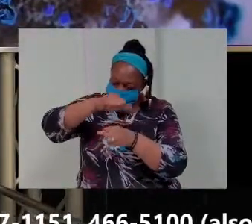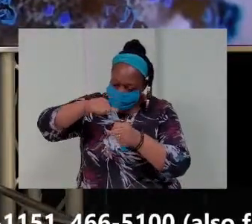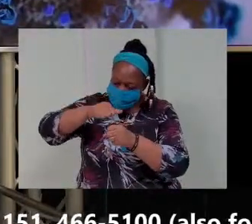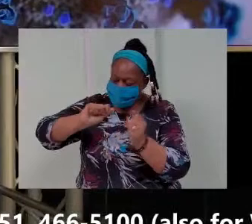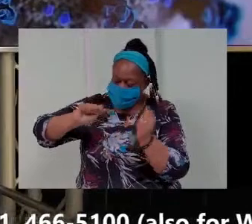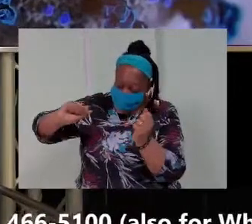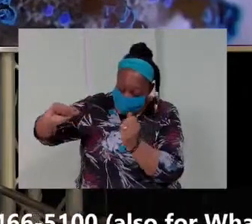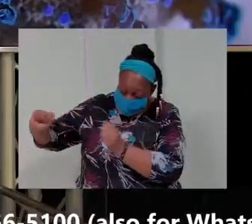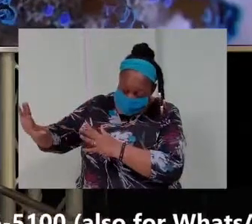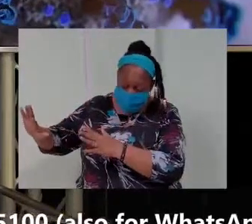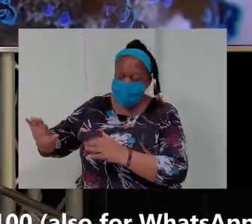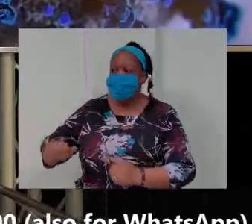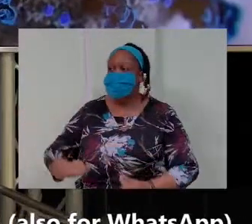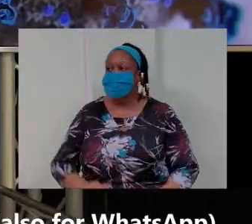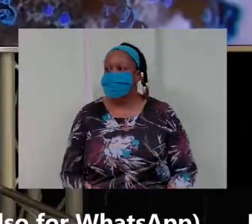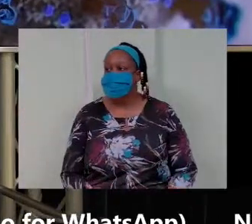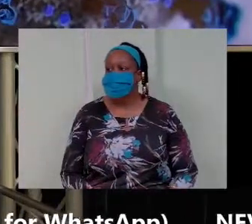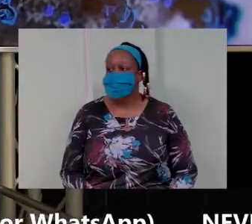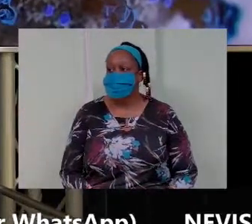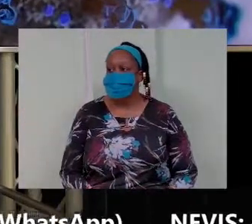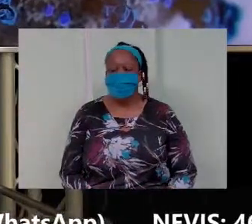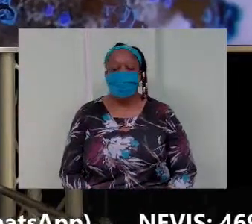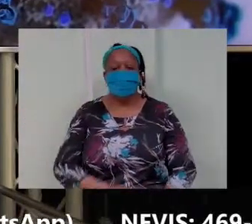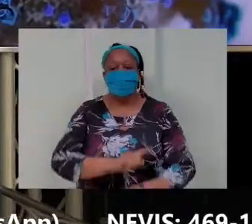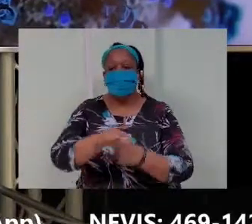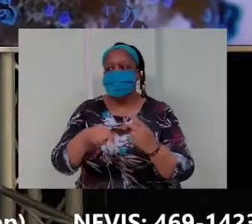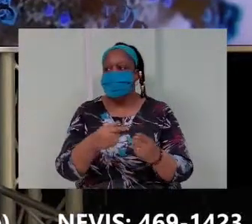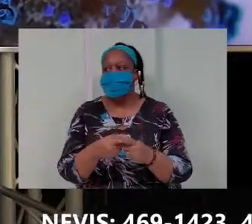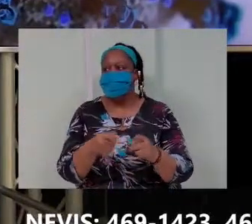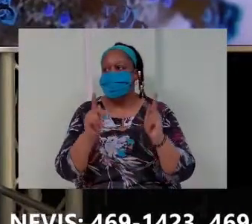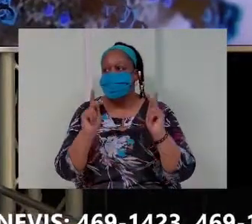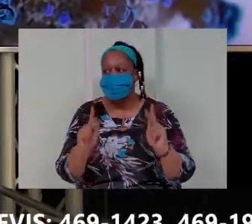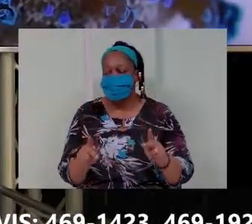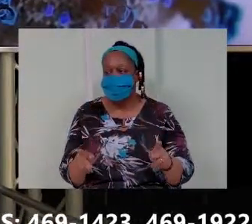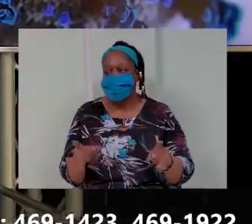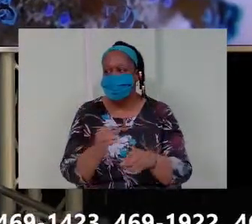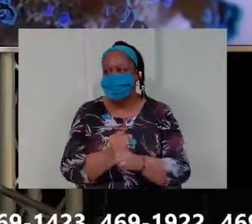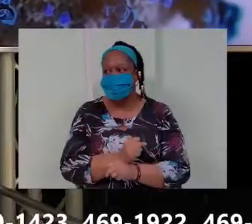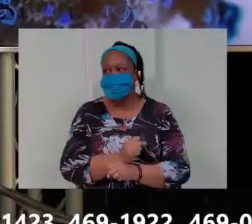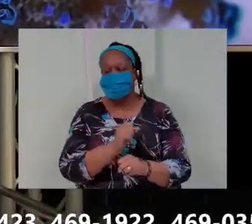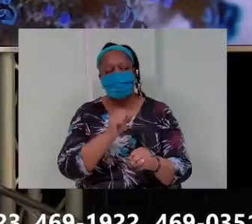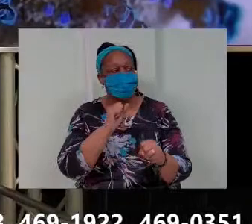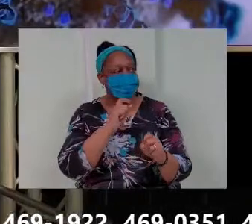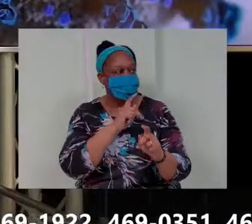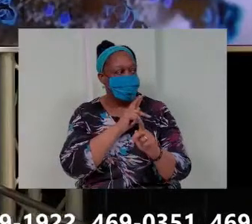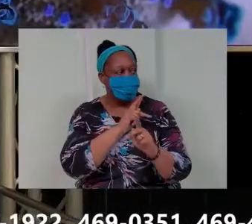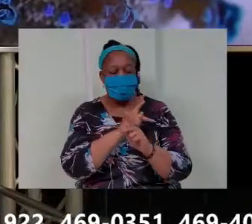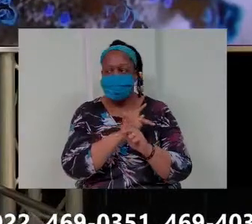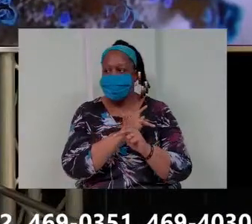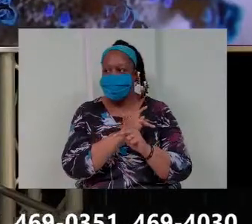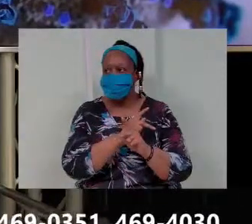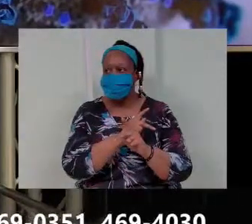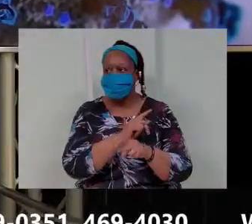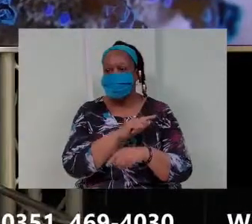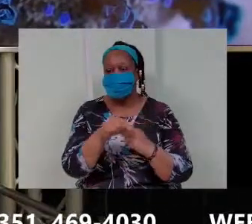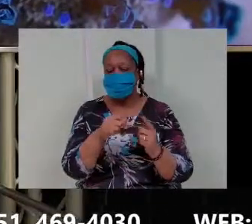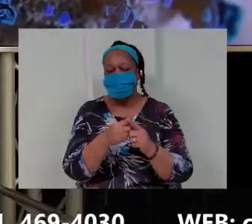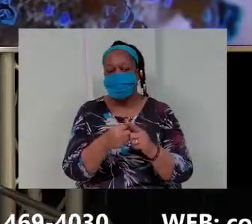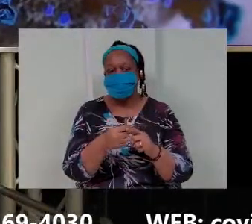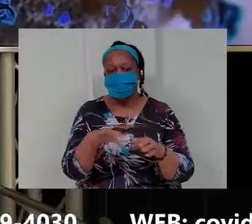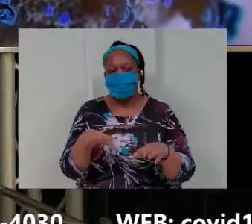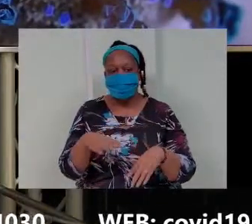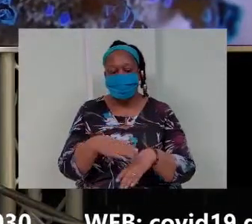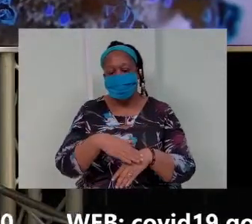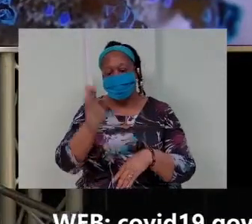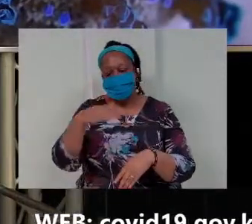the world, when healthcare workers become infected, is usually some break in the process when they're removing the